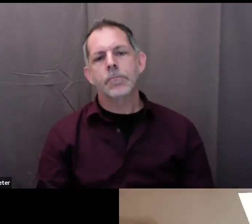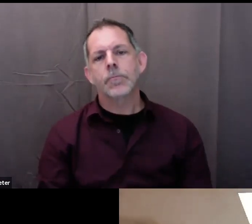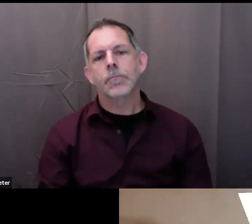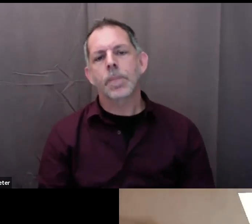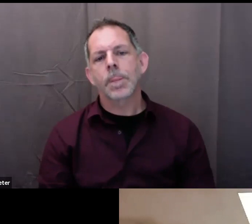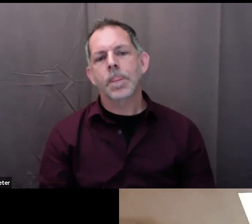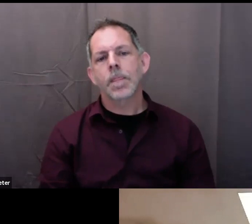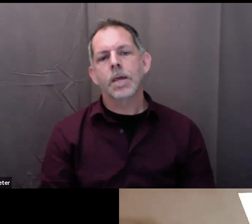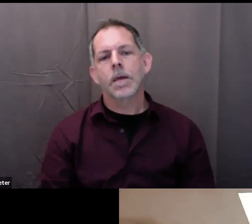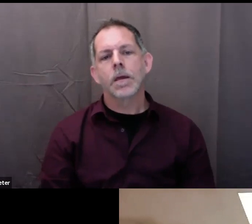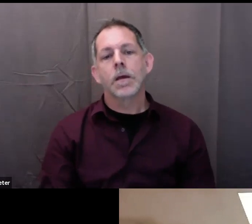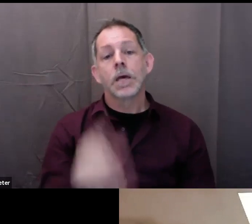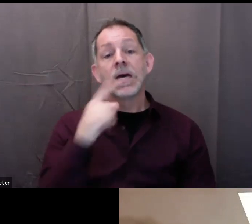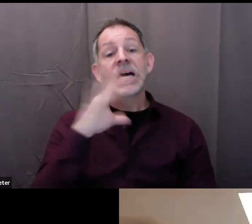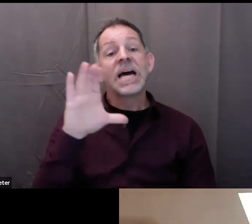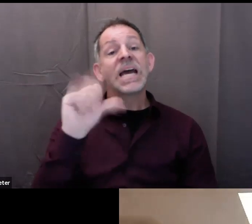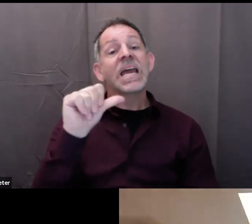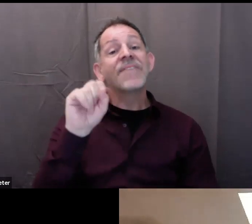that information?